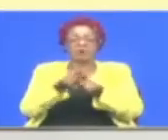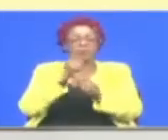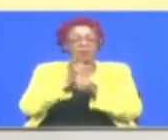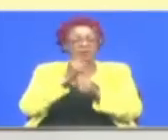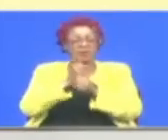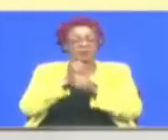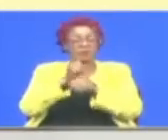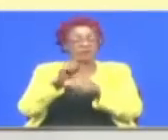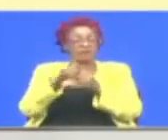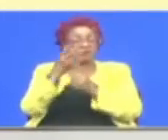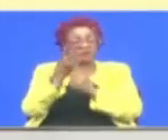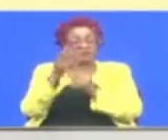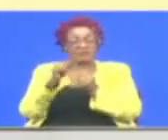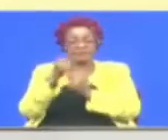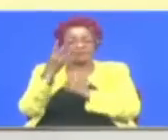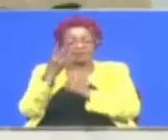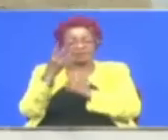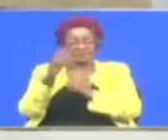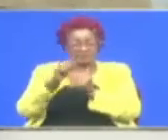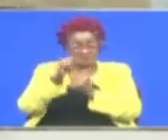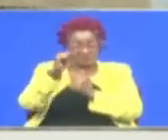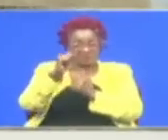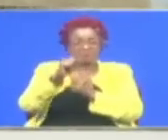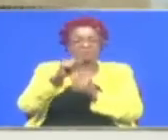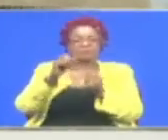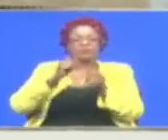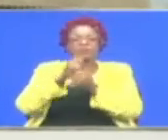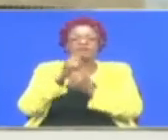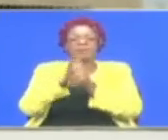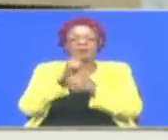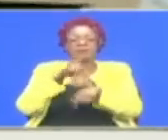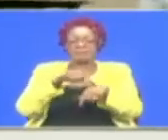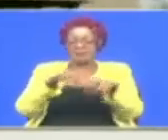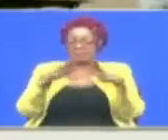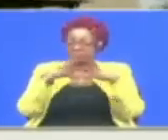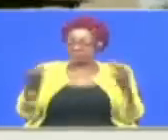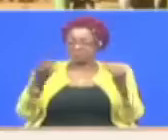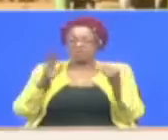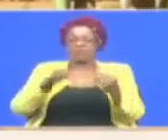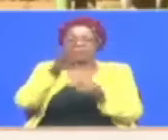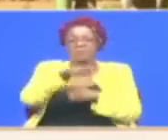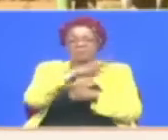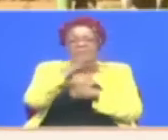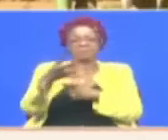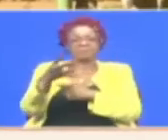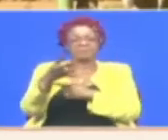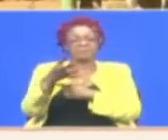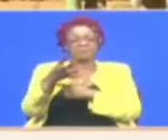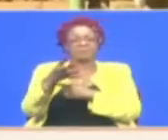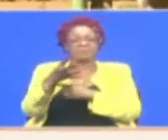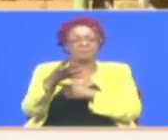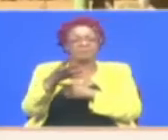the 14th and 15th November when the convicts escaped from lawful custody.